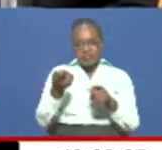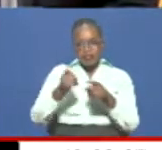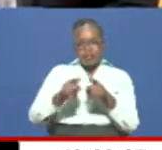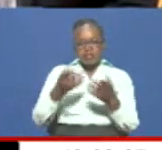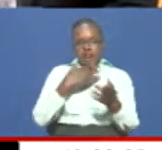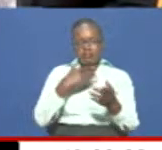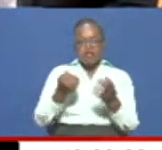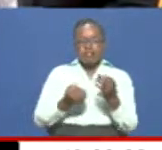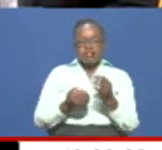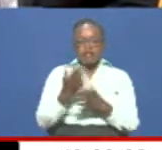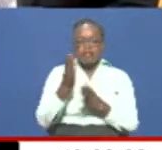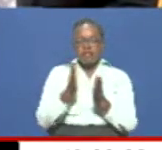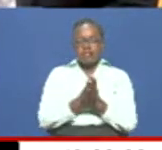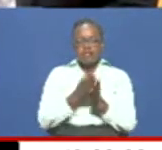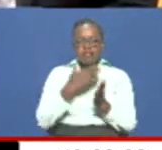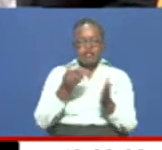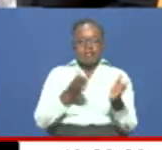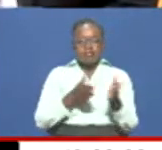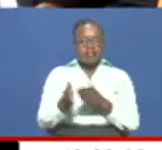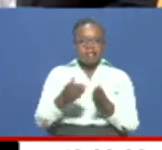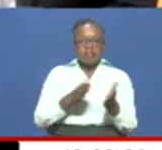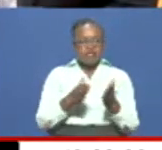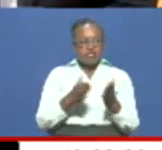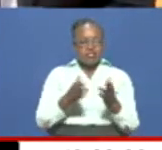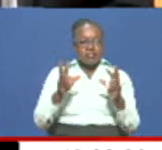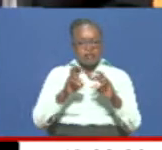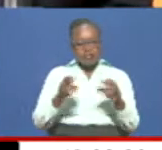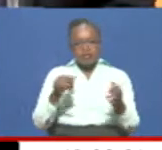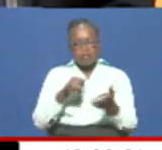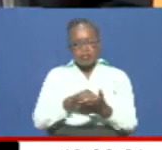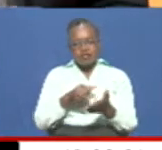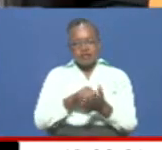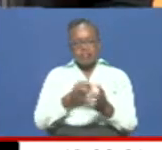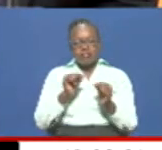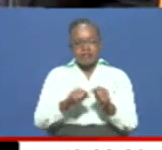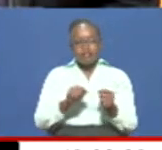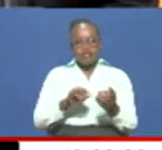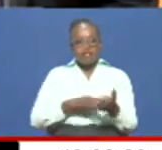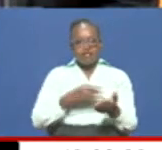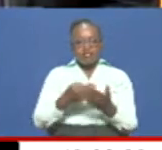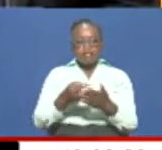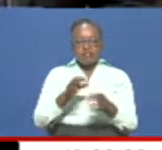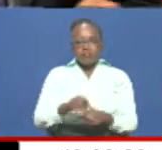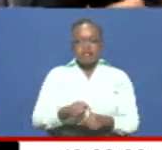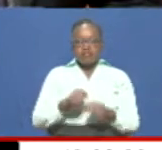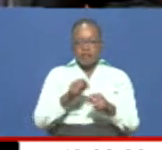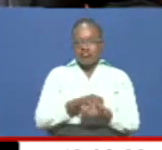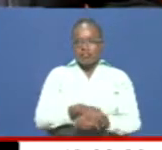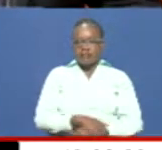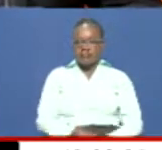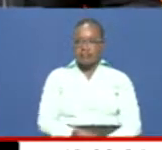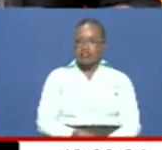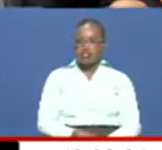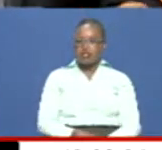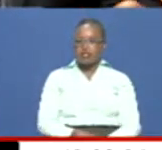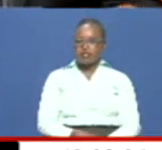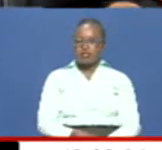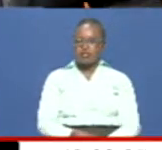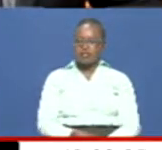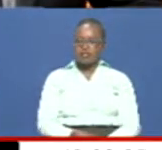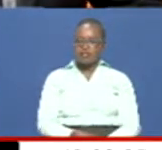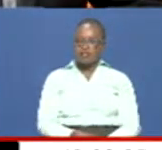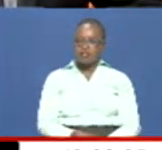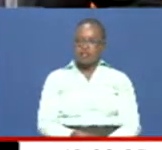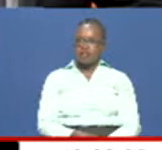this is an opportunity for you next week to come and check it out. You might get some funding. Back to you. Thank you very much, Elena